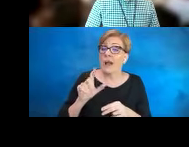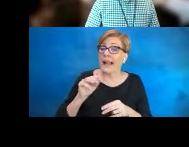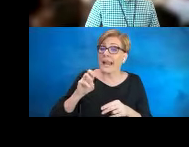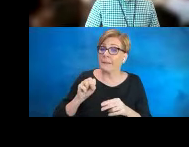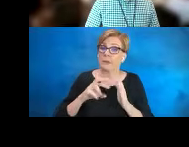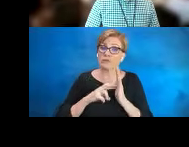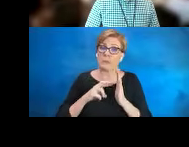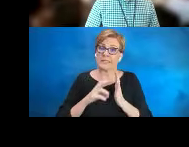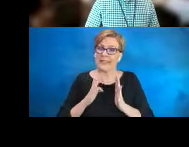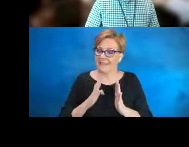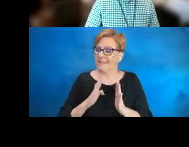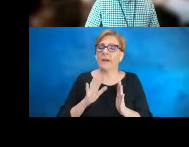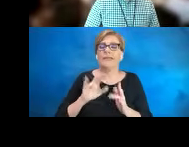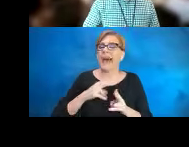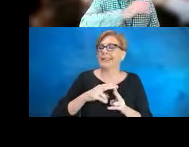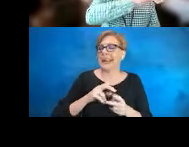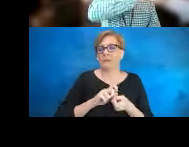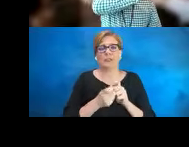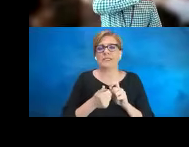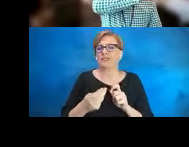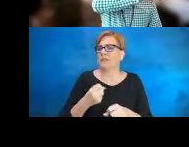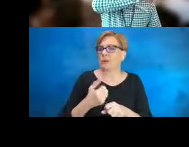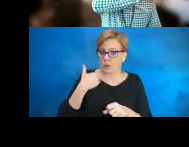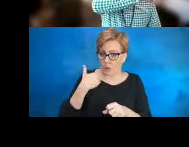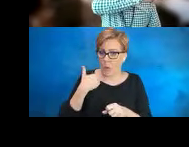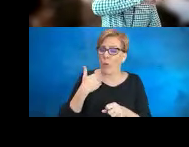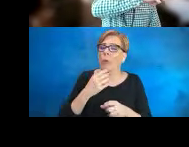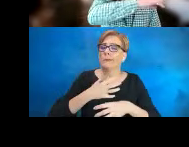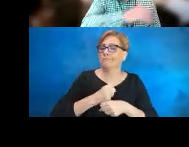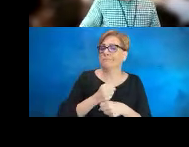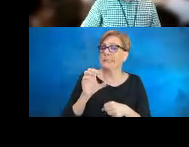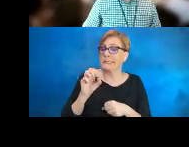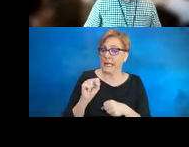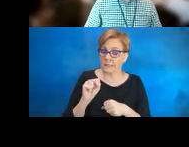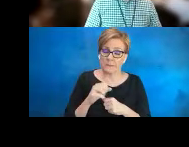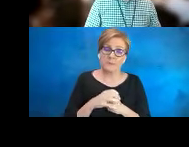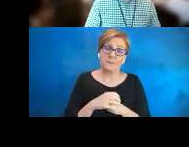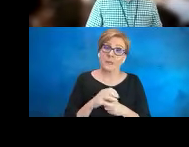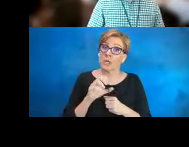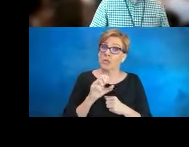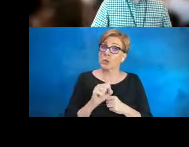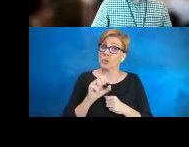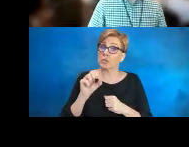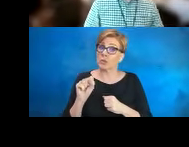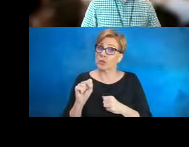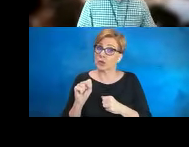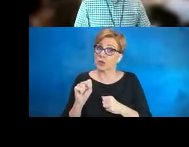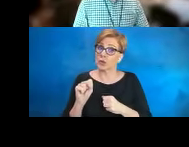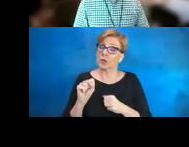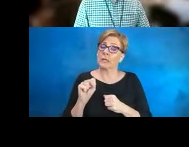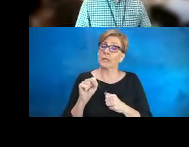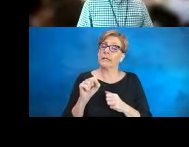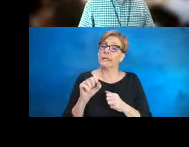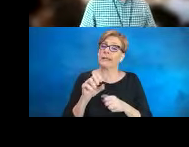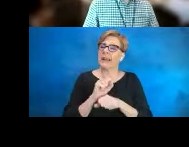called claims specialists or CSs. In my experience, Social Security employees don't like being called caseworkers. That's